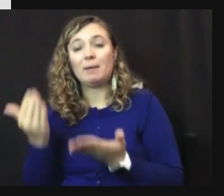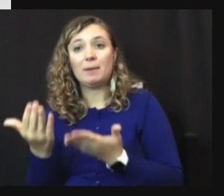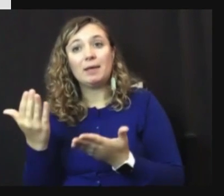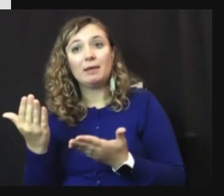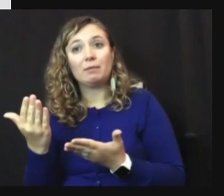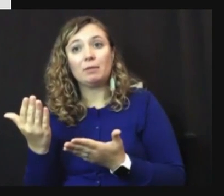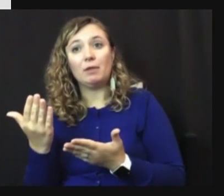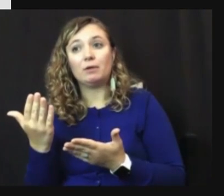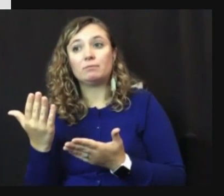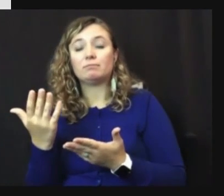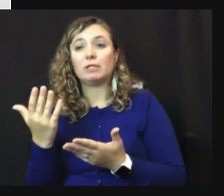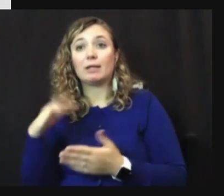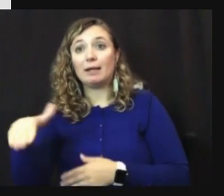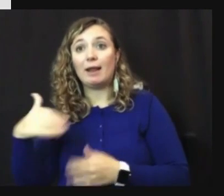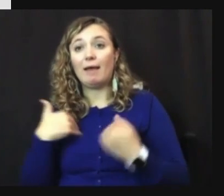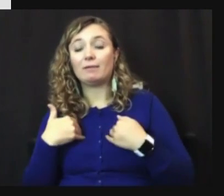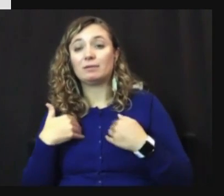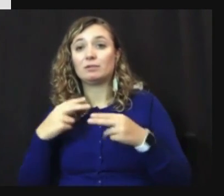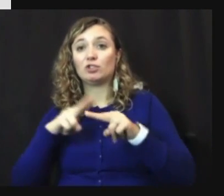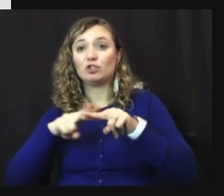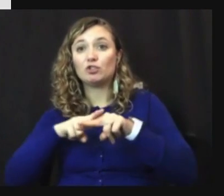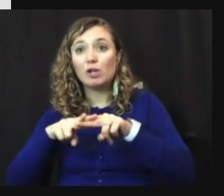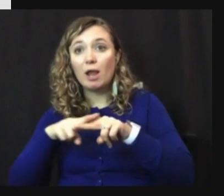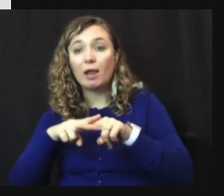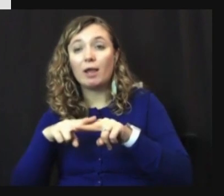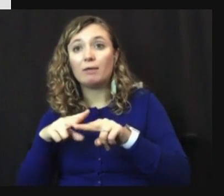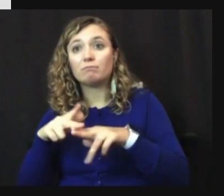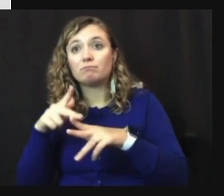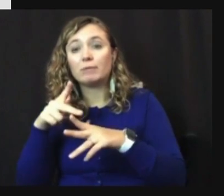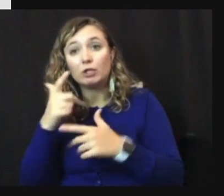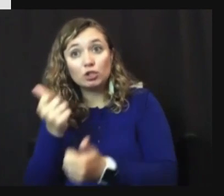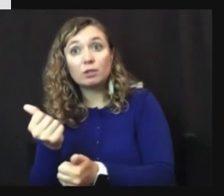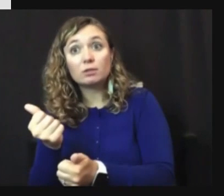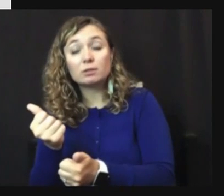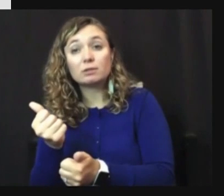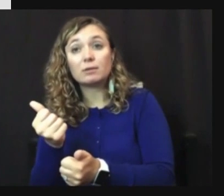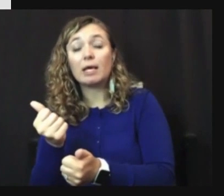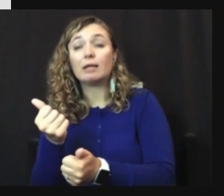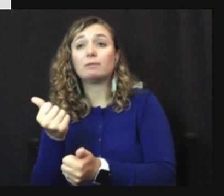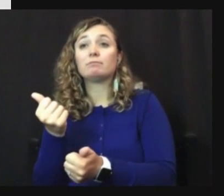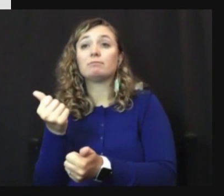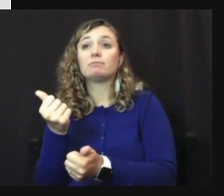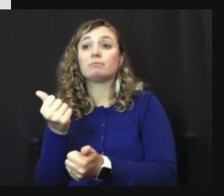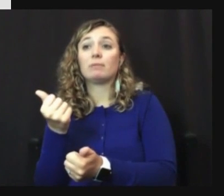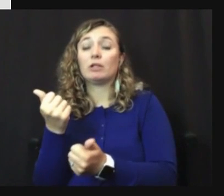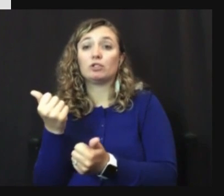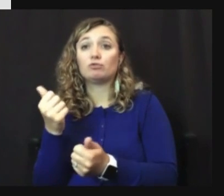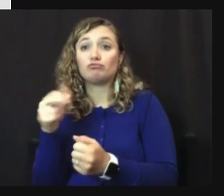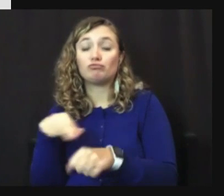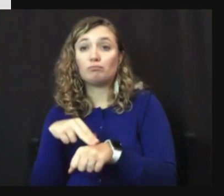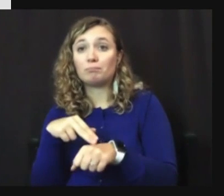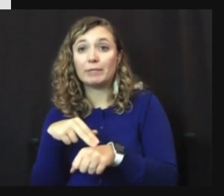well, there are usually train groups in your area. You can, and some train, or especially in